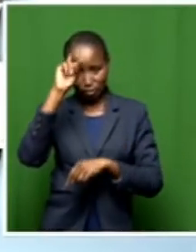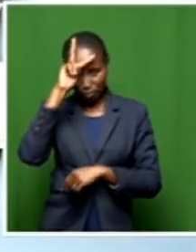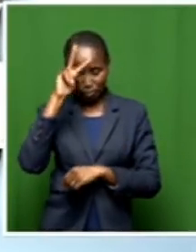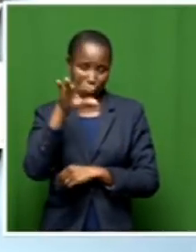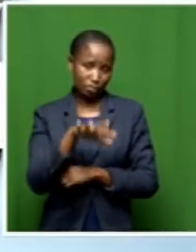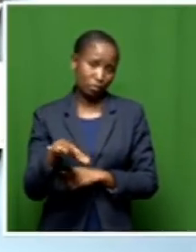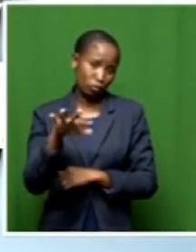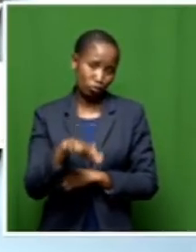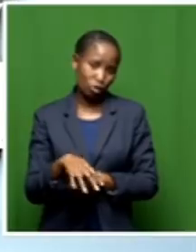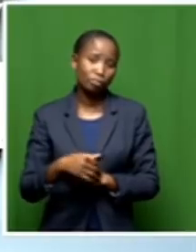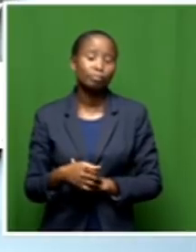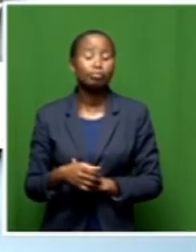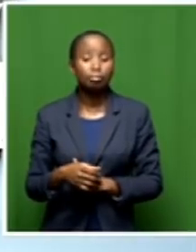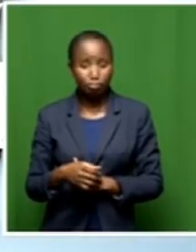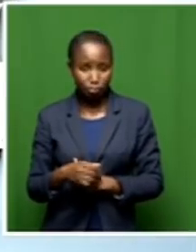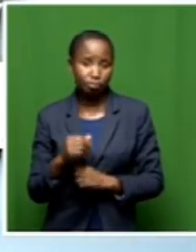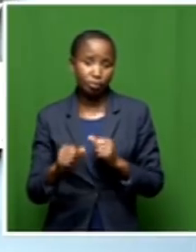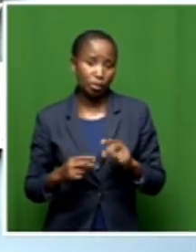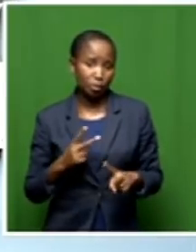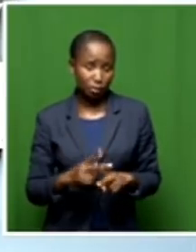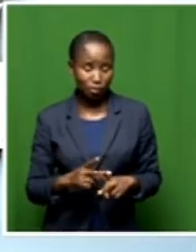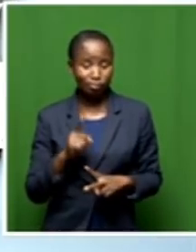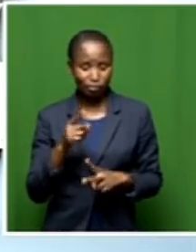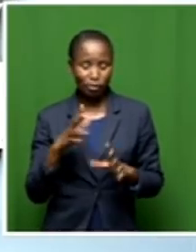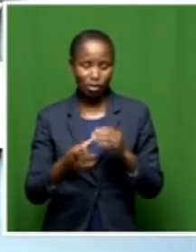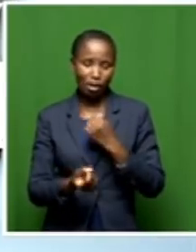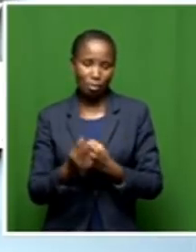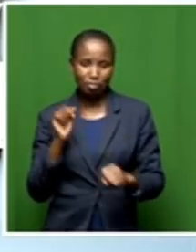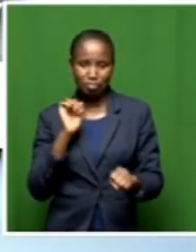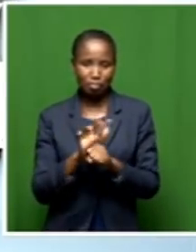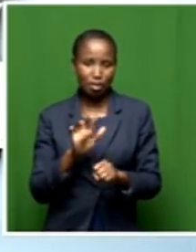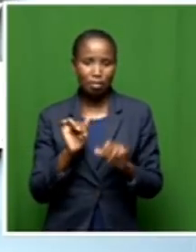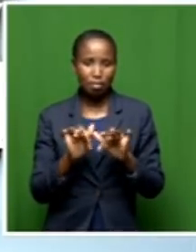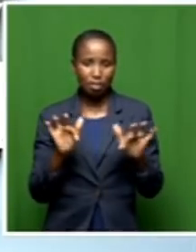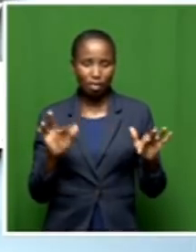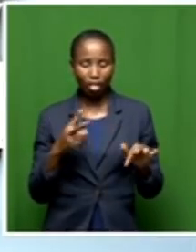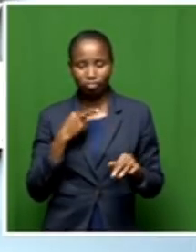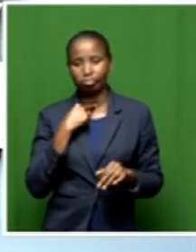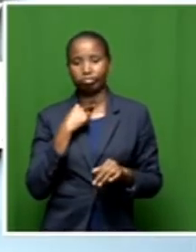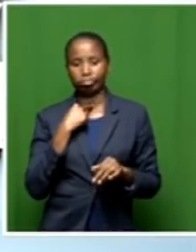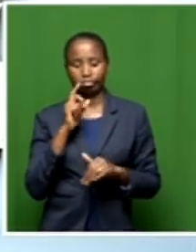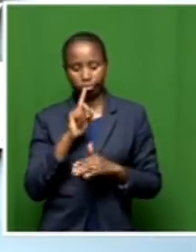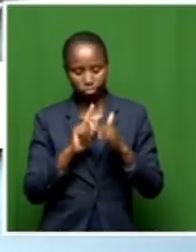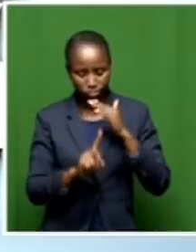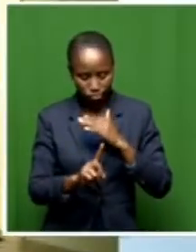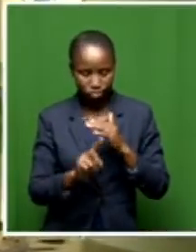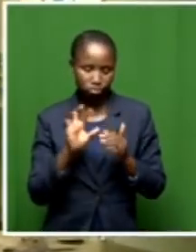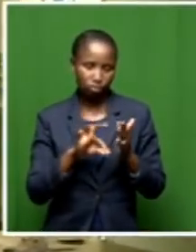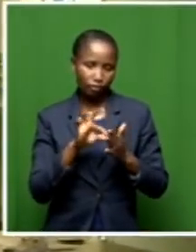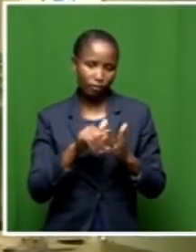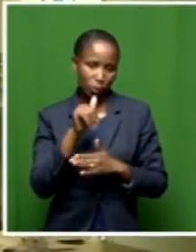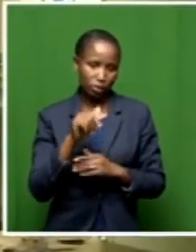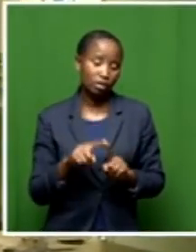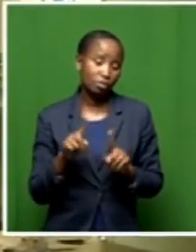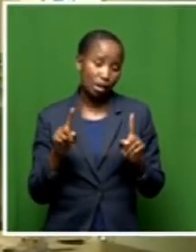some impact in terms of people going to go into to vote. But today is, or since